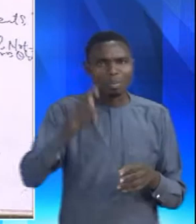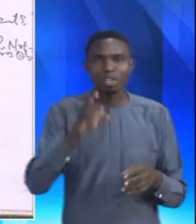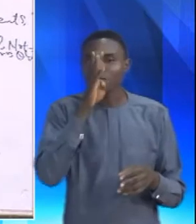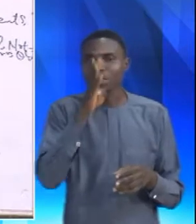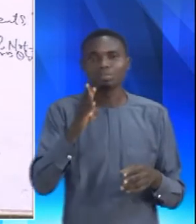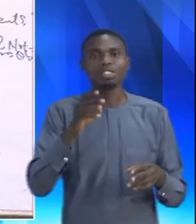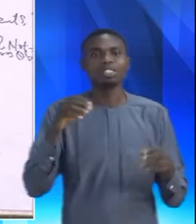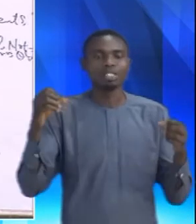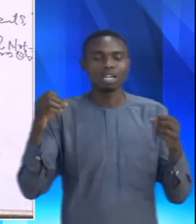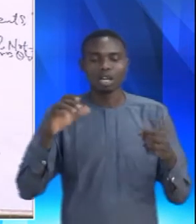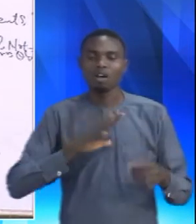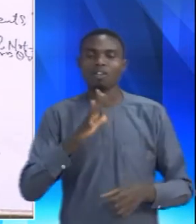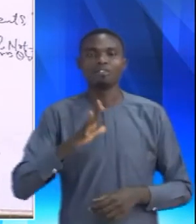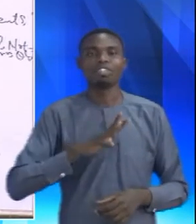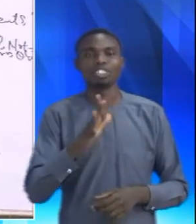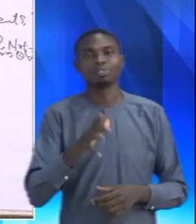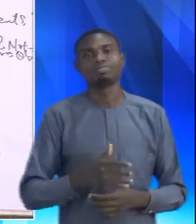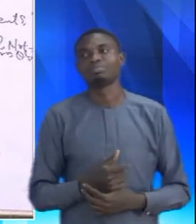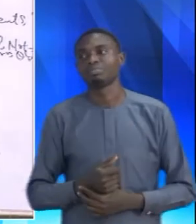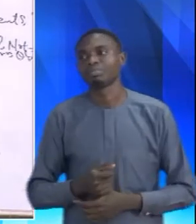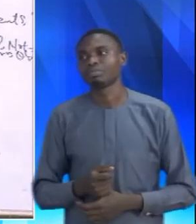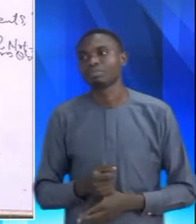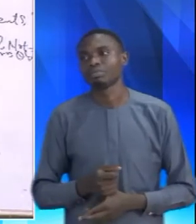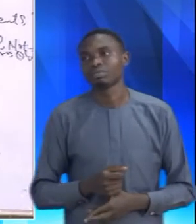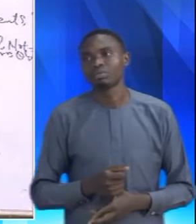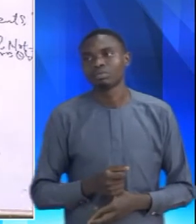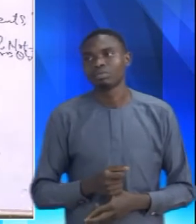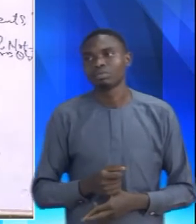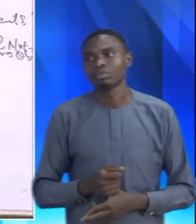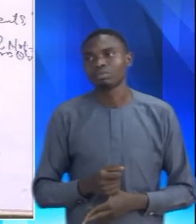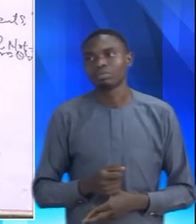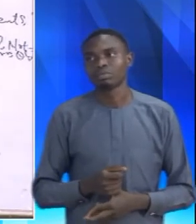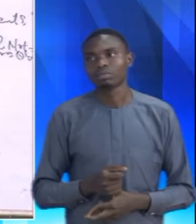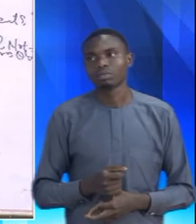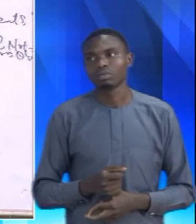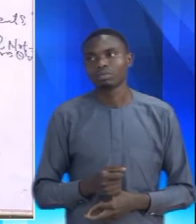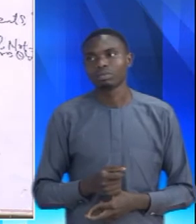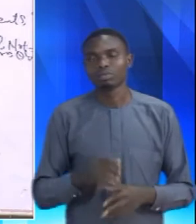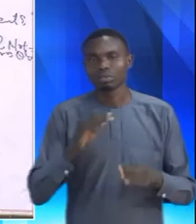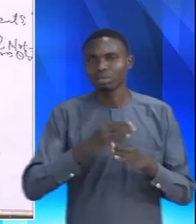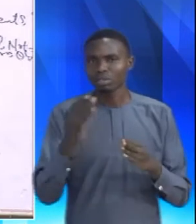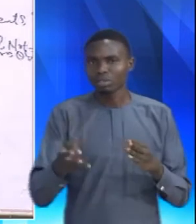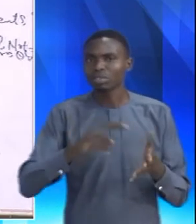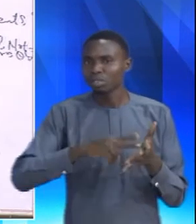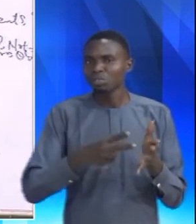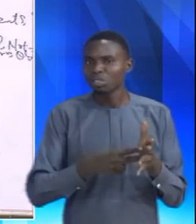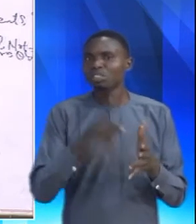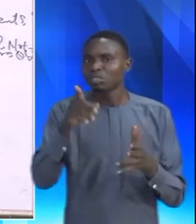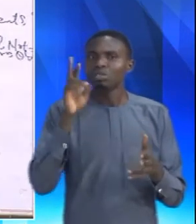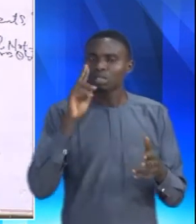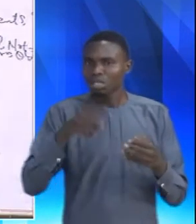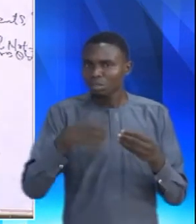Your conclusion also must be what? Official. Conclusion means you are about to finish your letter